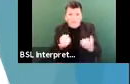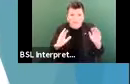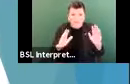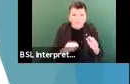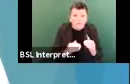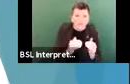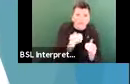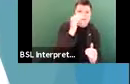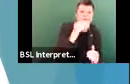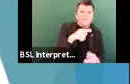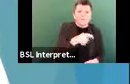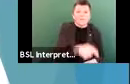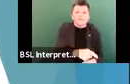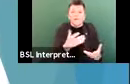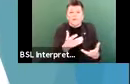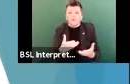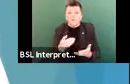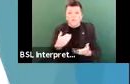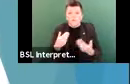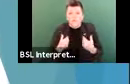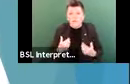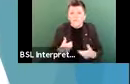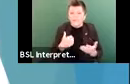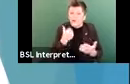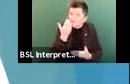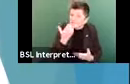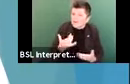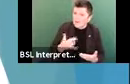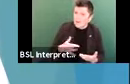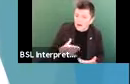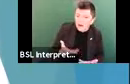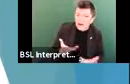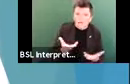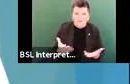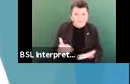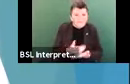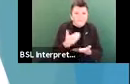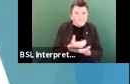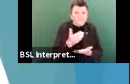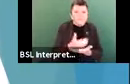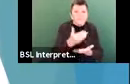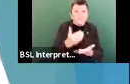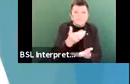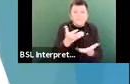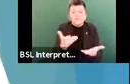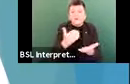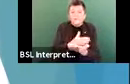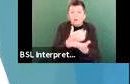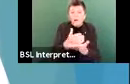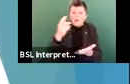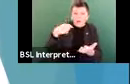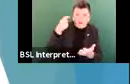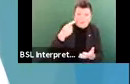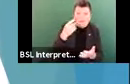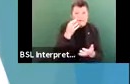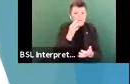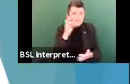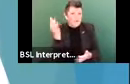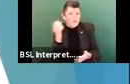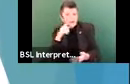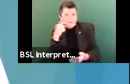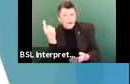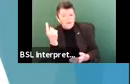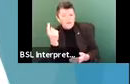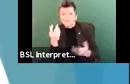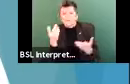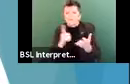wealth in the everyday life realities. An apartment in London, Paris,